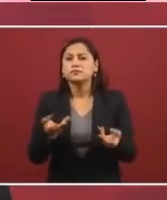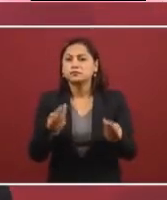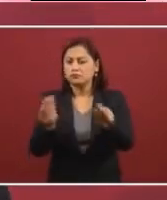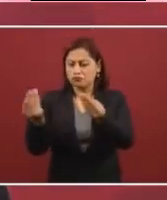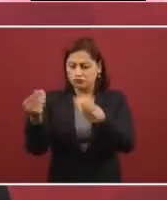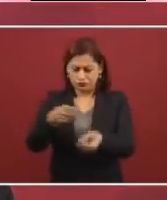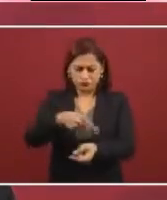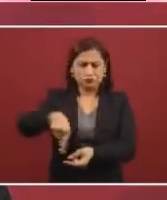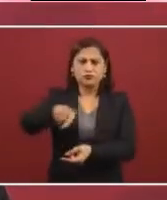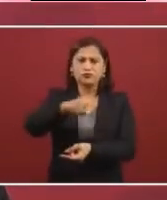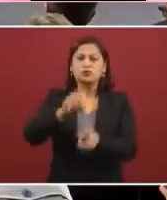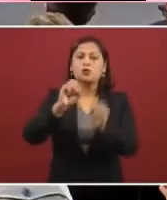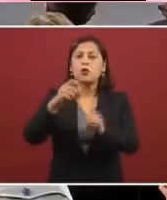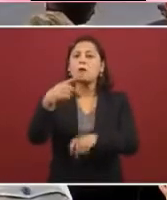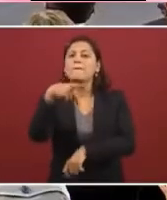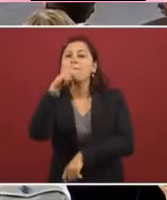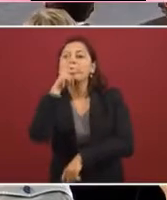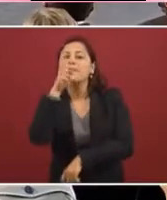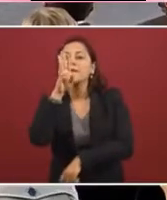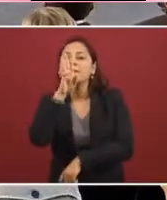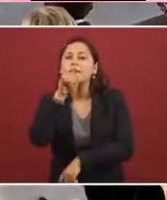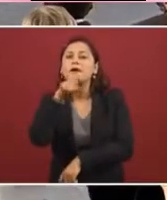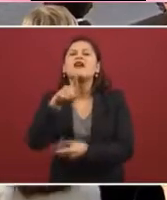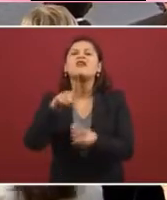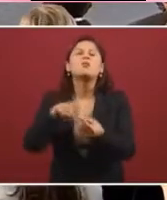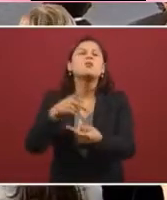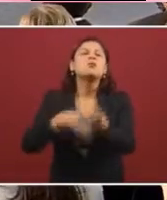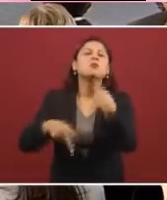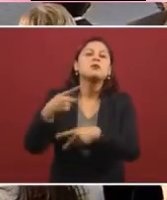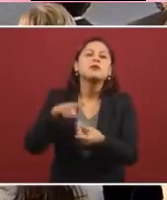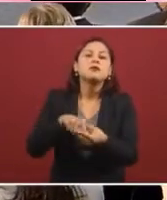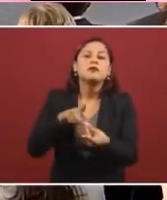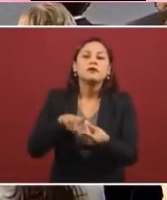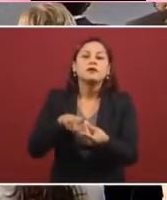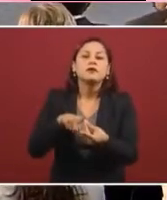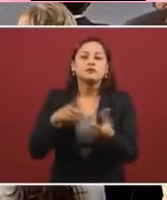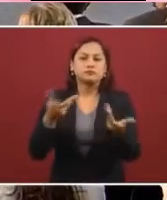The majority of us and our parents.